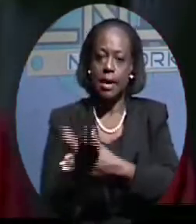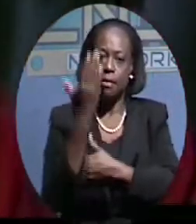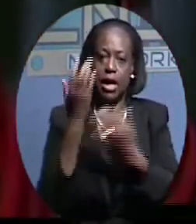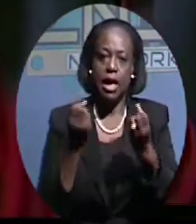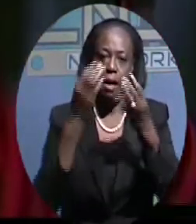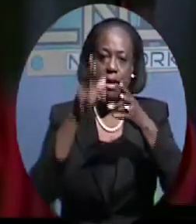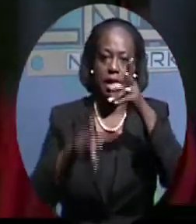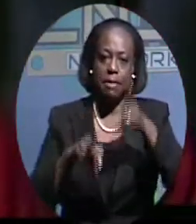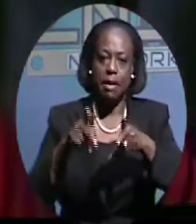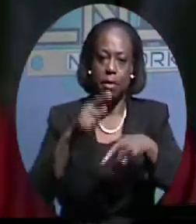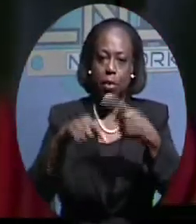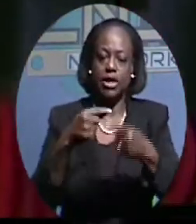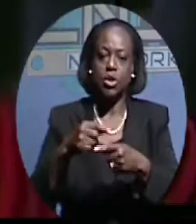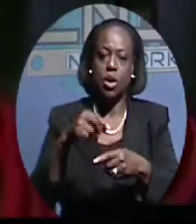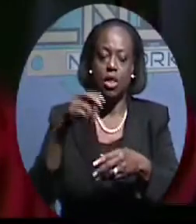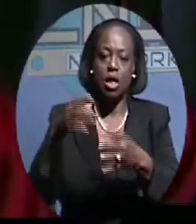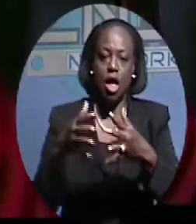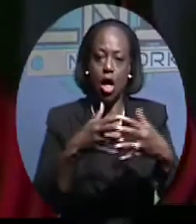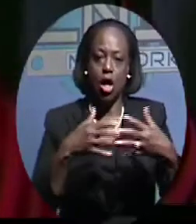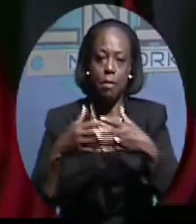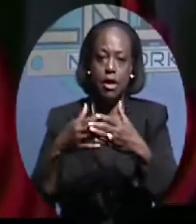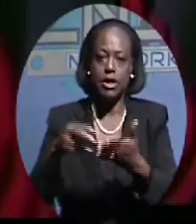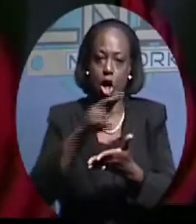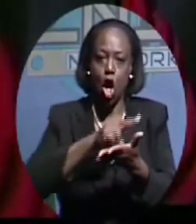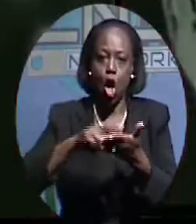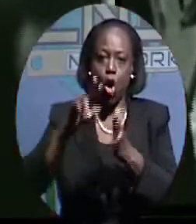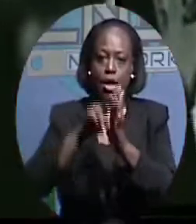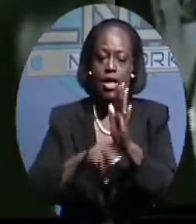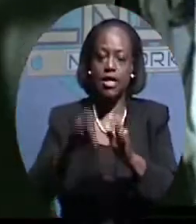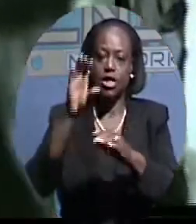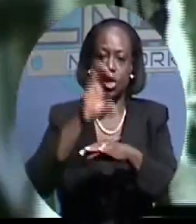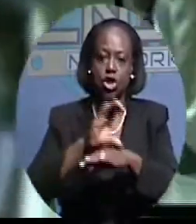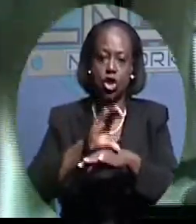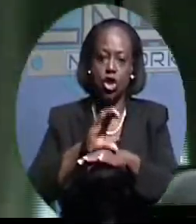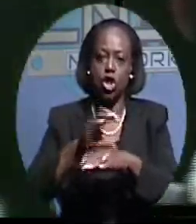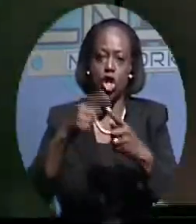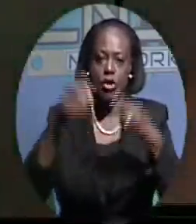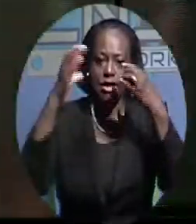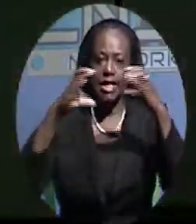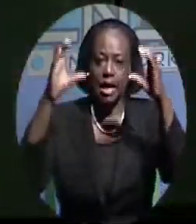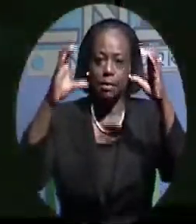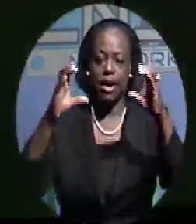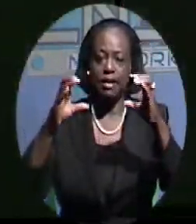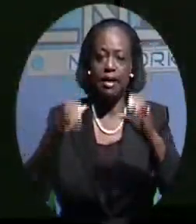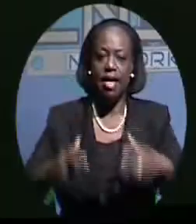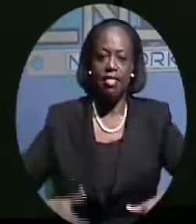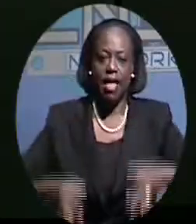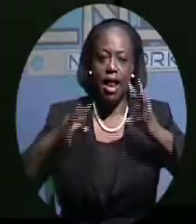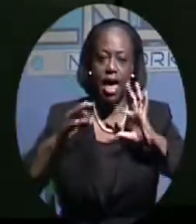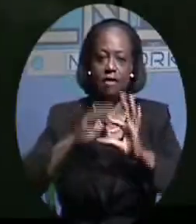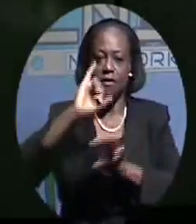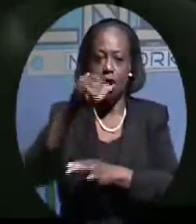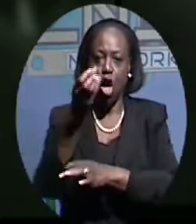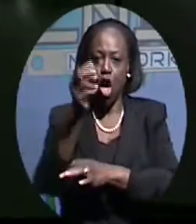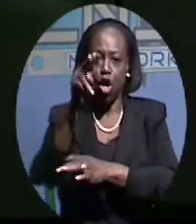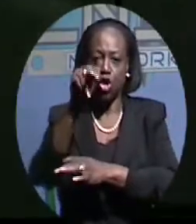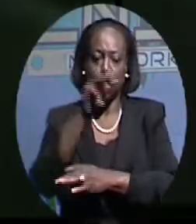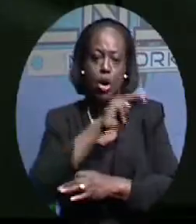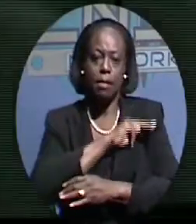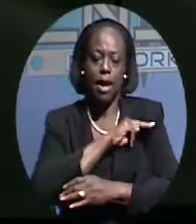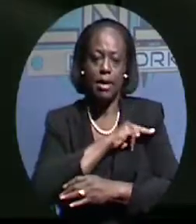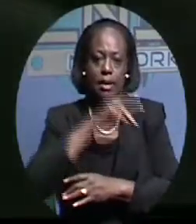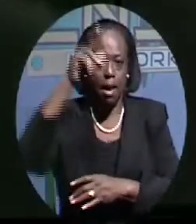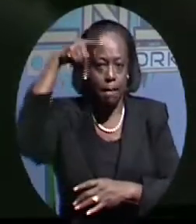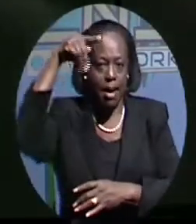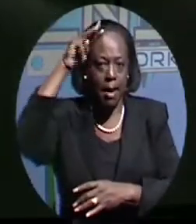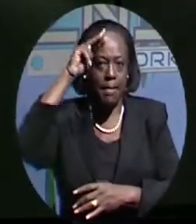filled Community Holiness Church to pay their last respects and celebrate the life of John Martin. Prime Minister the Right Honorable Perry Christie